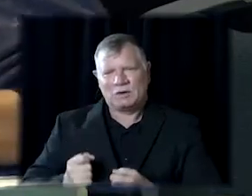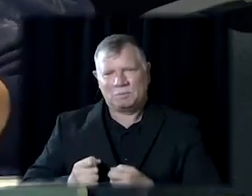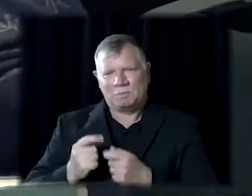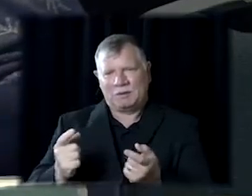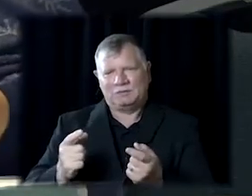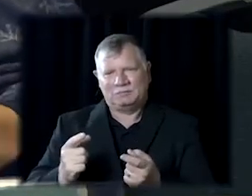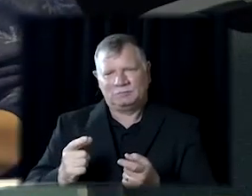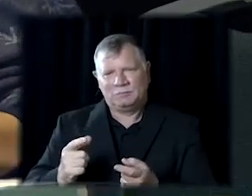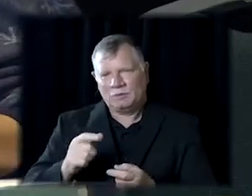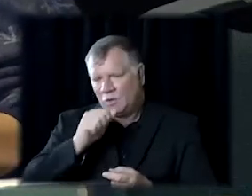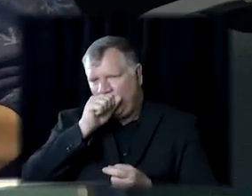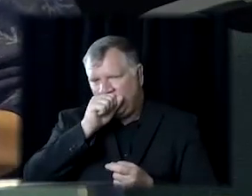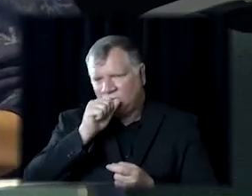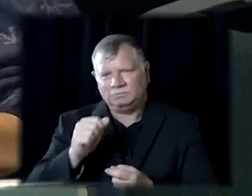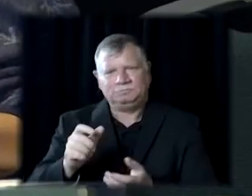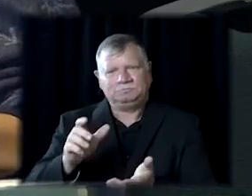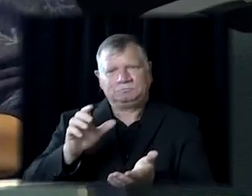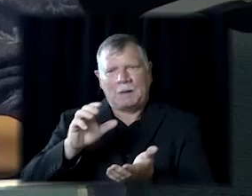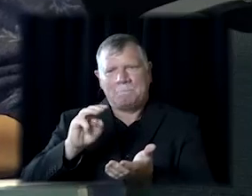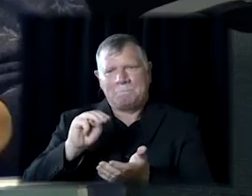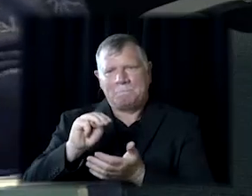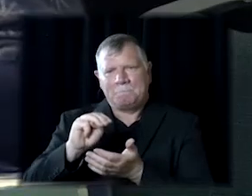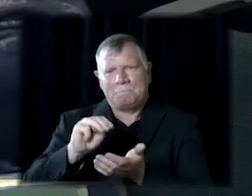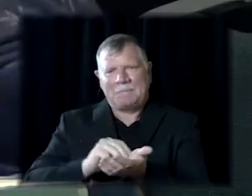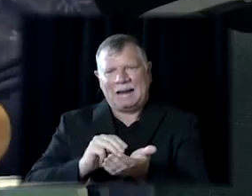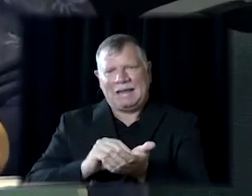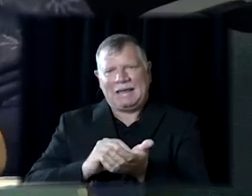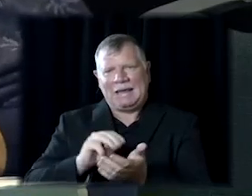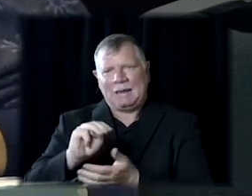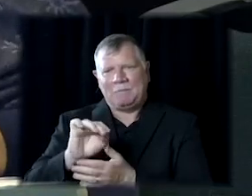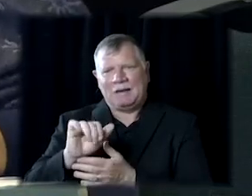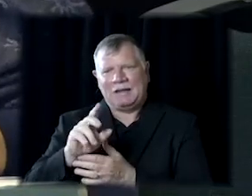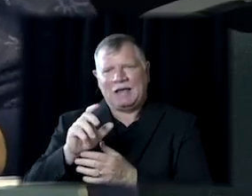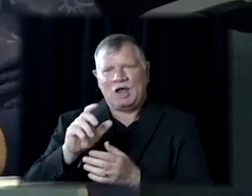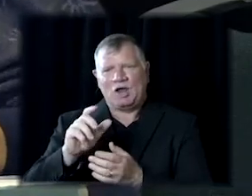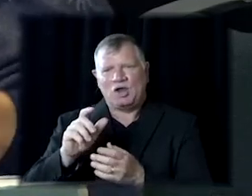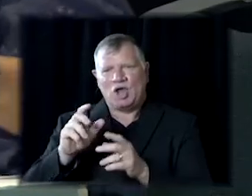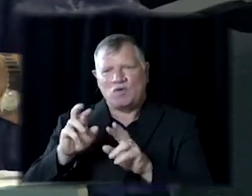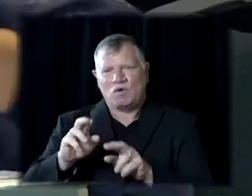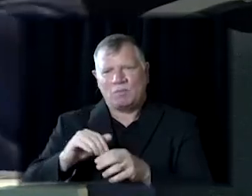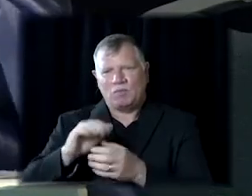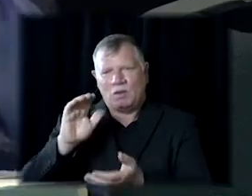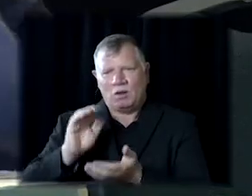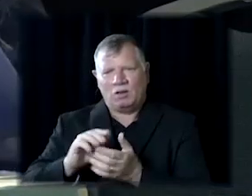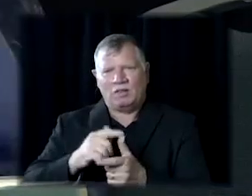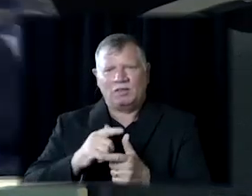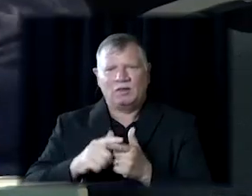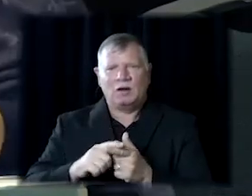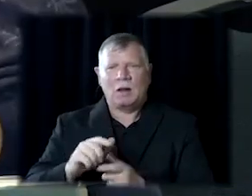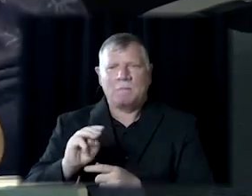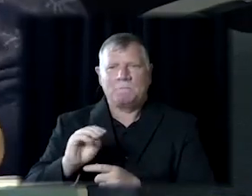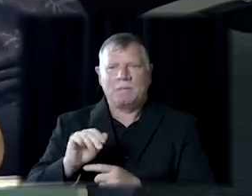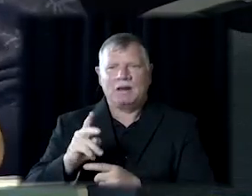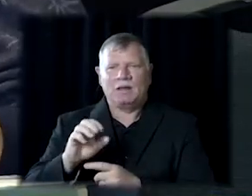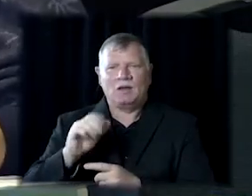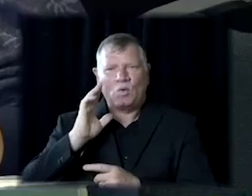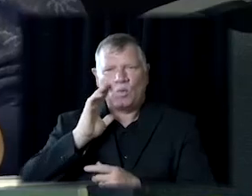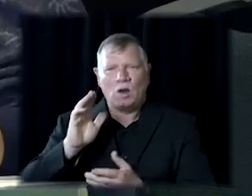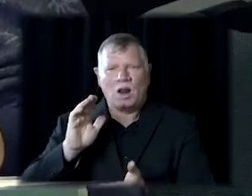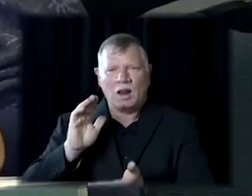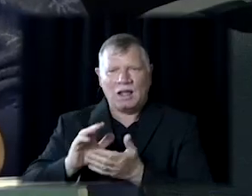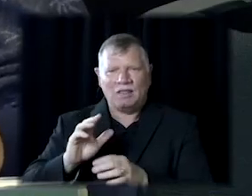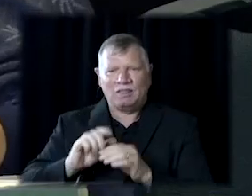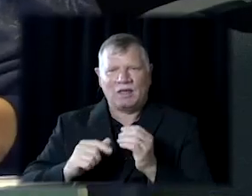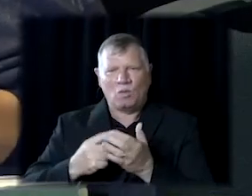had Medicaid enrollment data that went down. The government provided us updated data. That means that Medicaid expenses going forward are lower